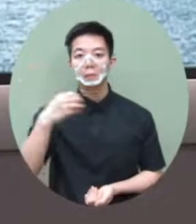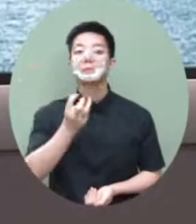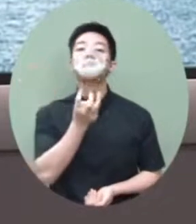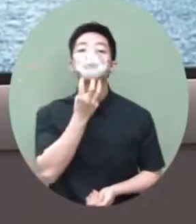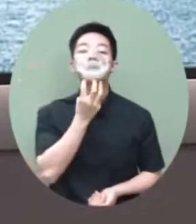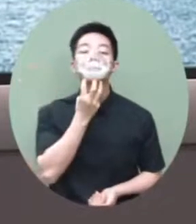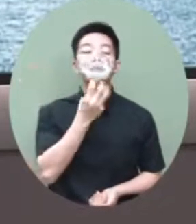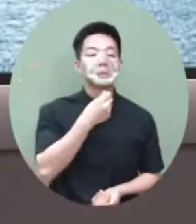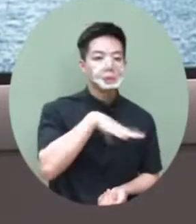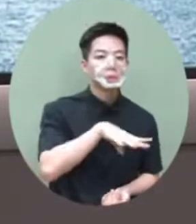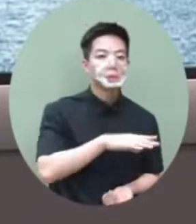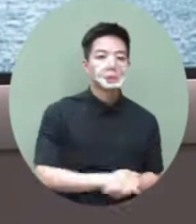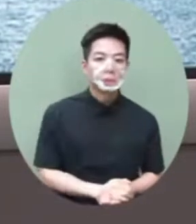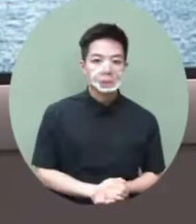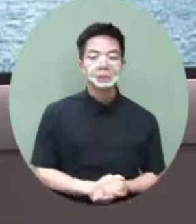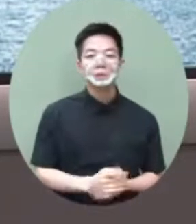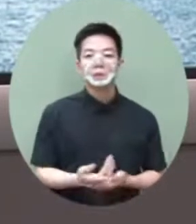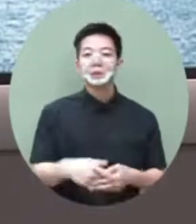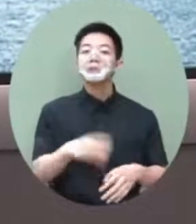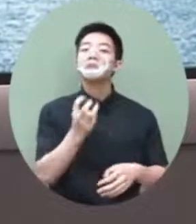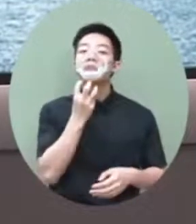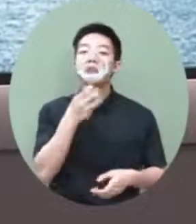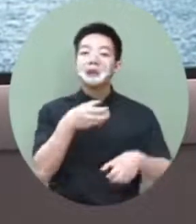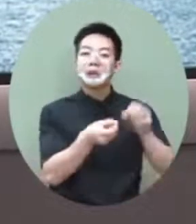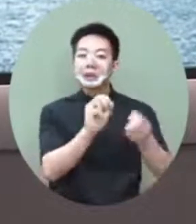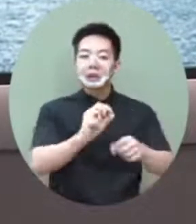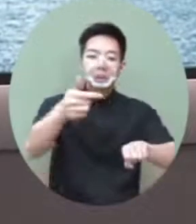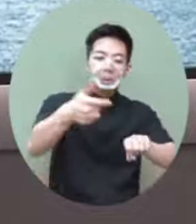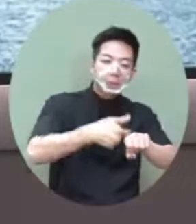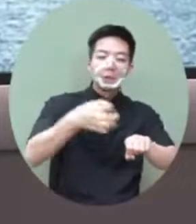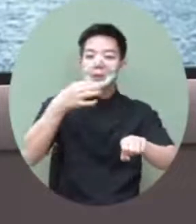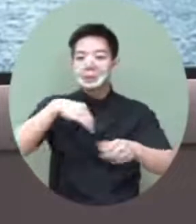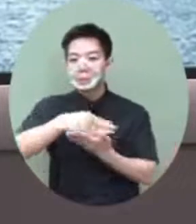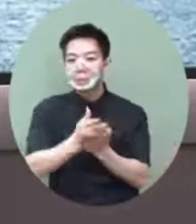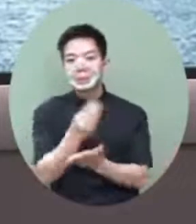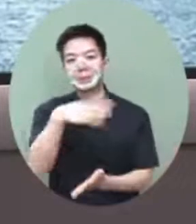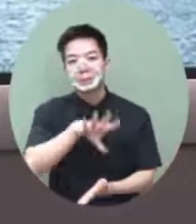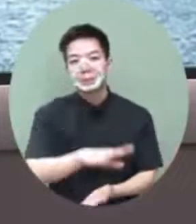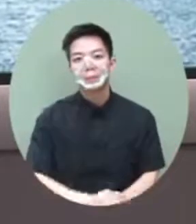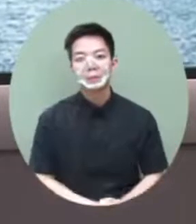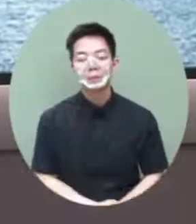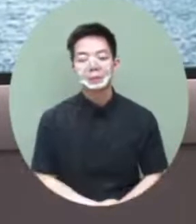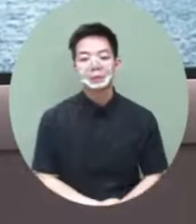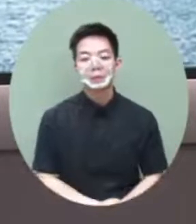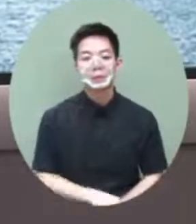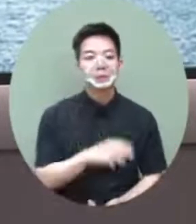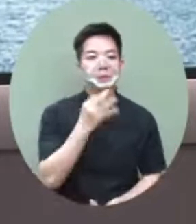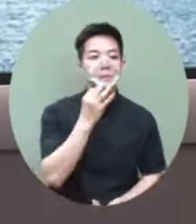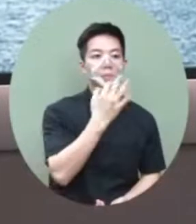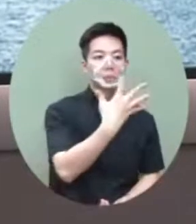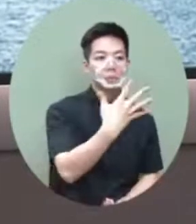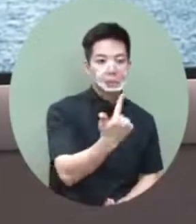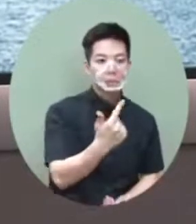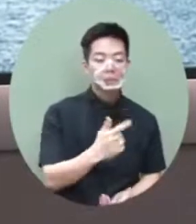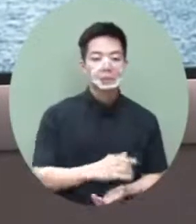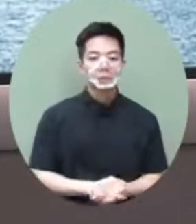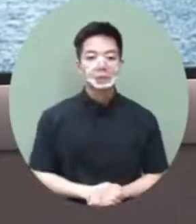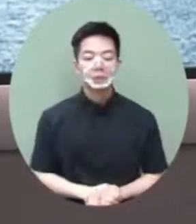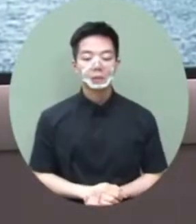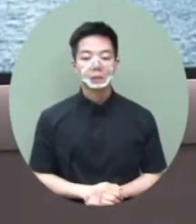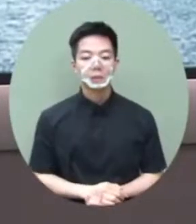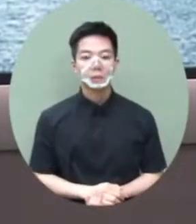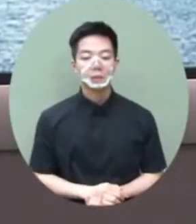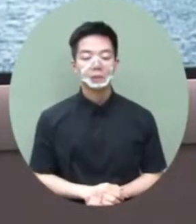with a previous record of cancer and receiving chemotherapy. A